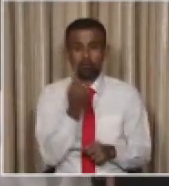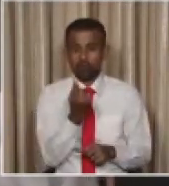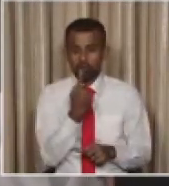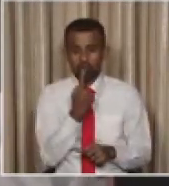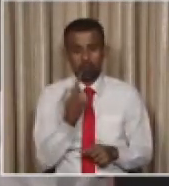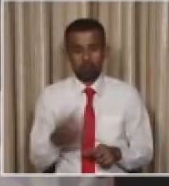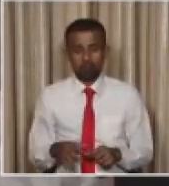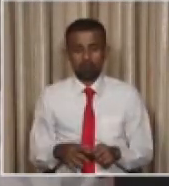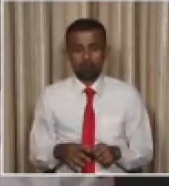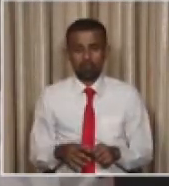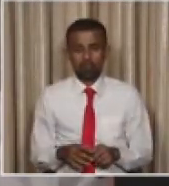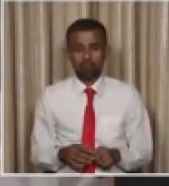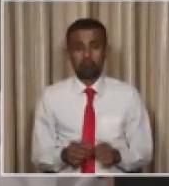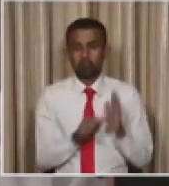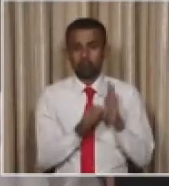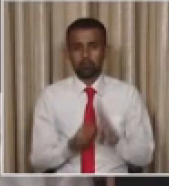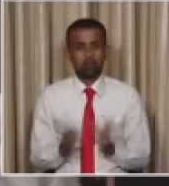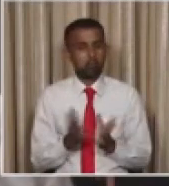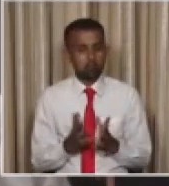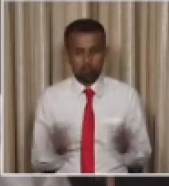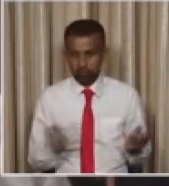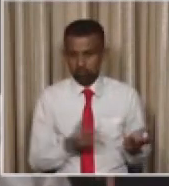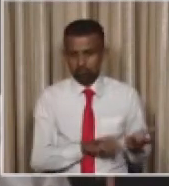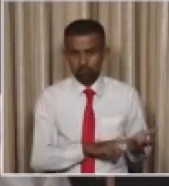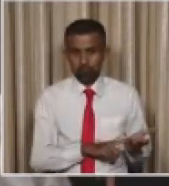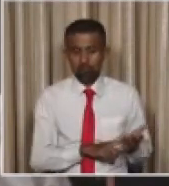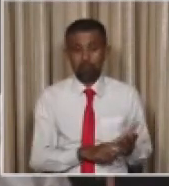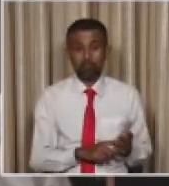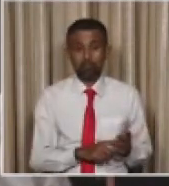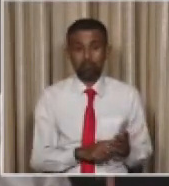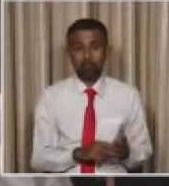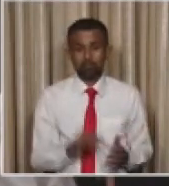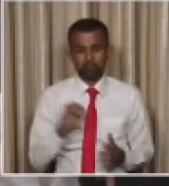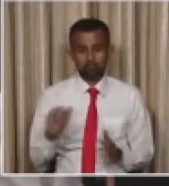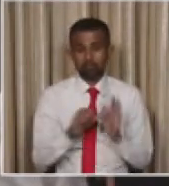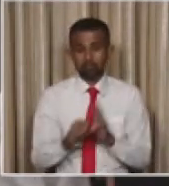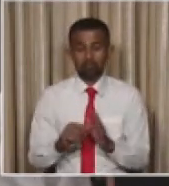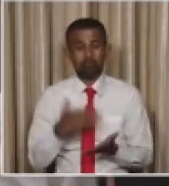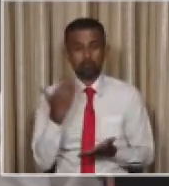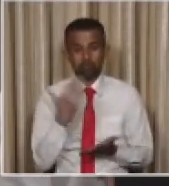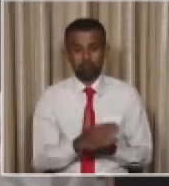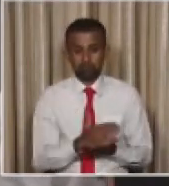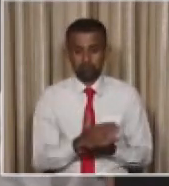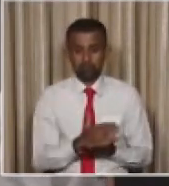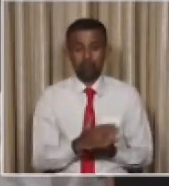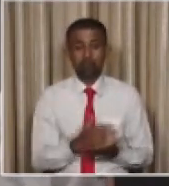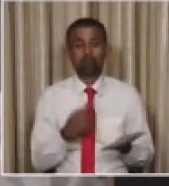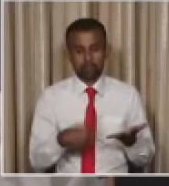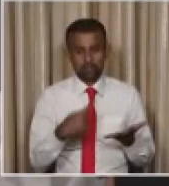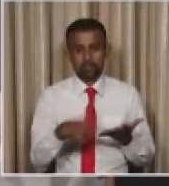denies equality and thereby discriminates and finally they have also ignored